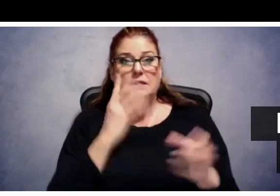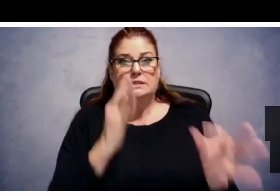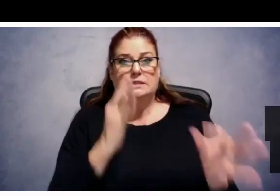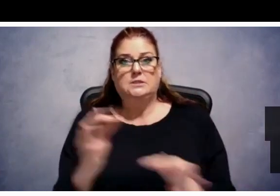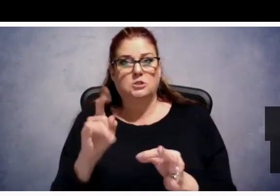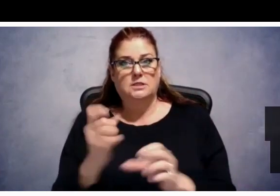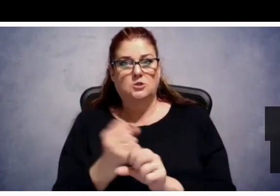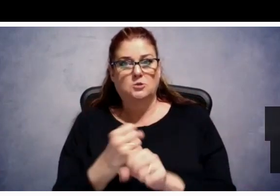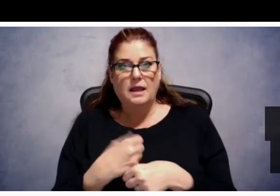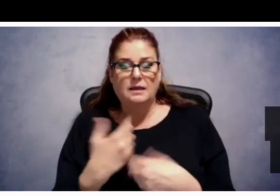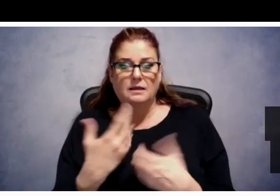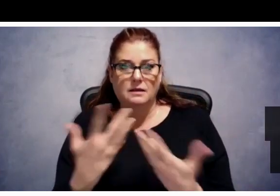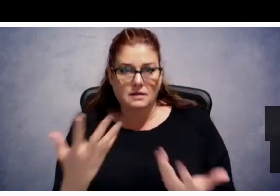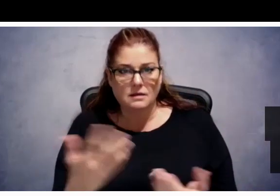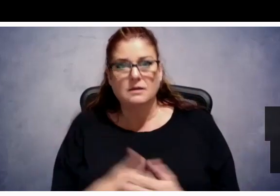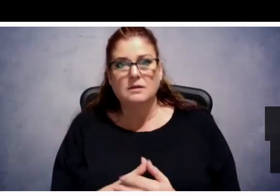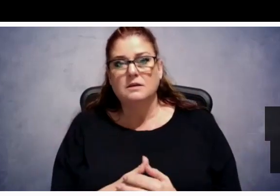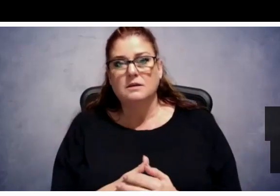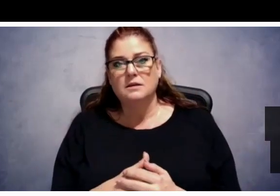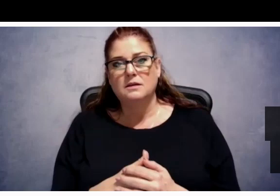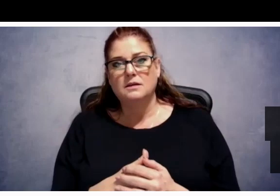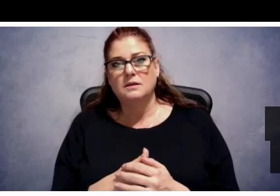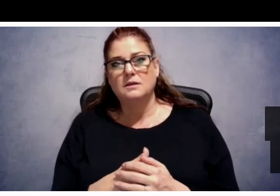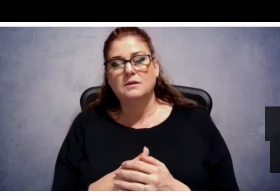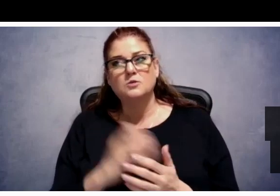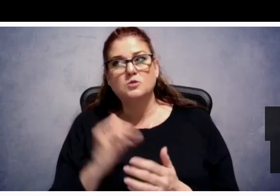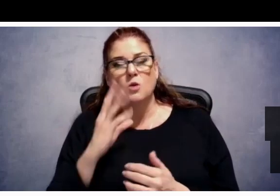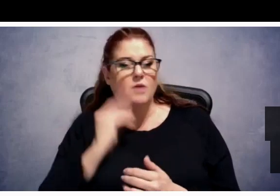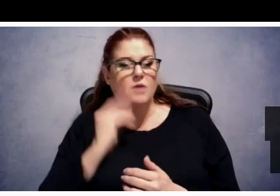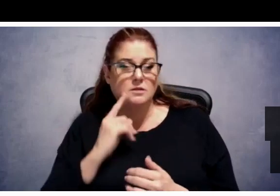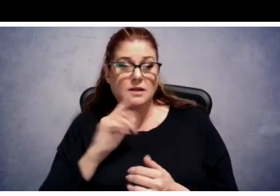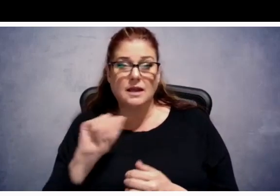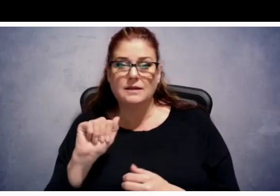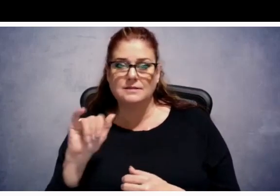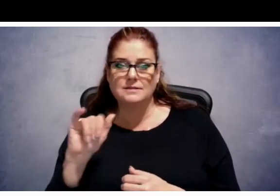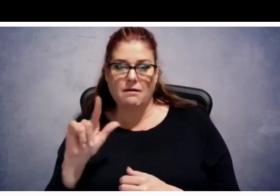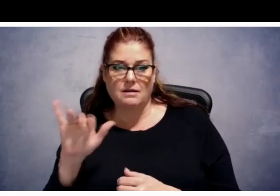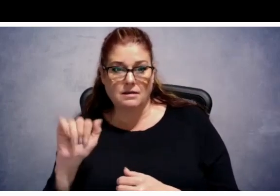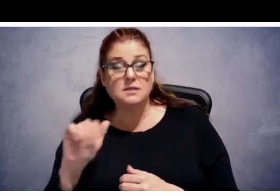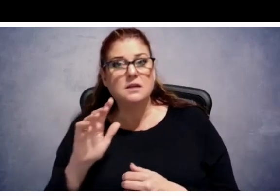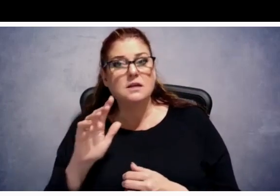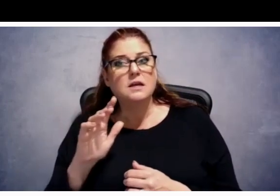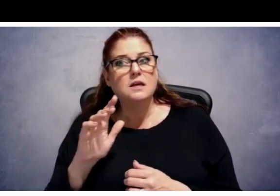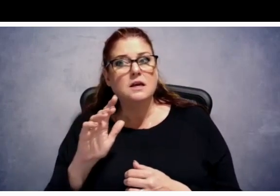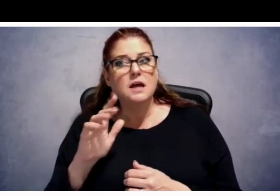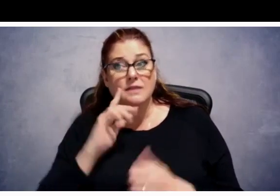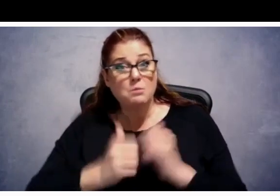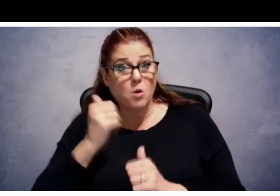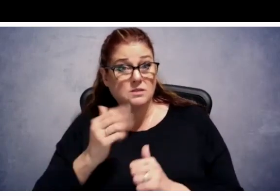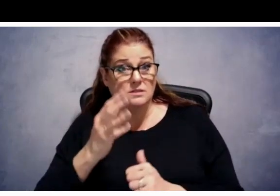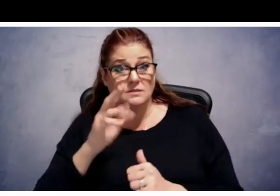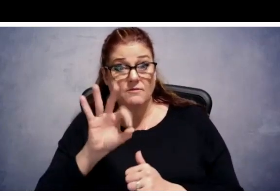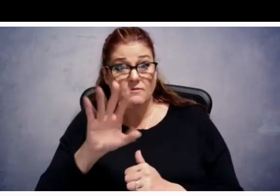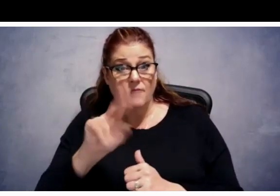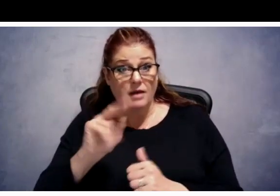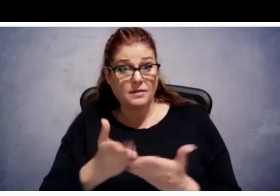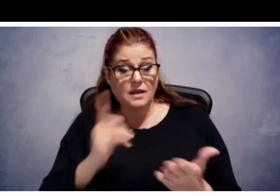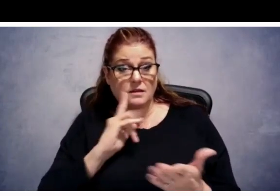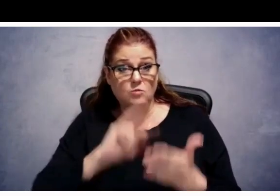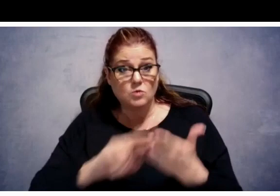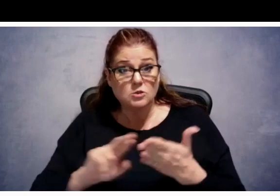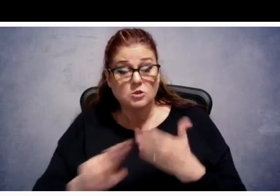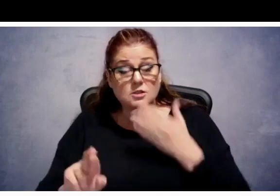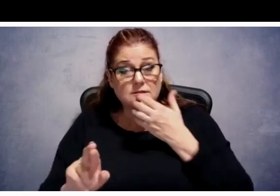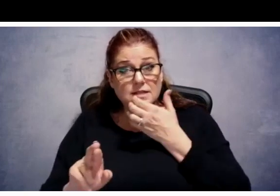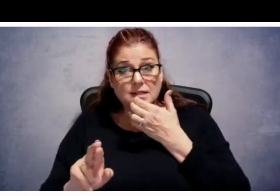make, and so like it was really fun. And part of the thing, and probably the most fun thing that I got to research was the